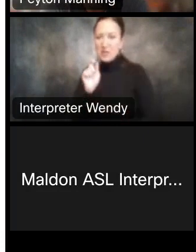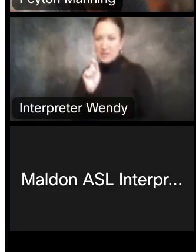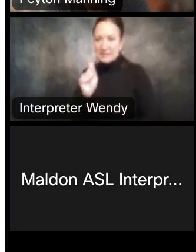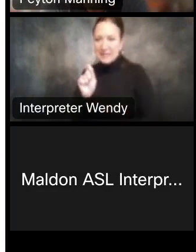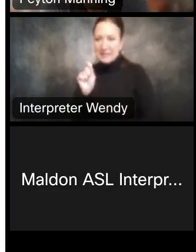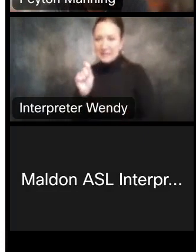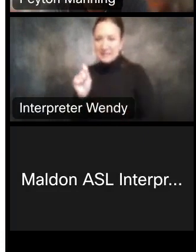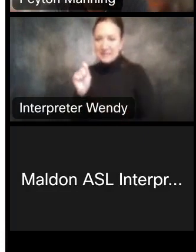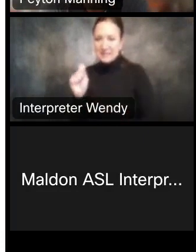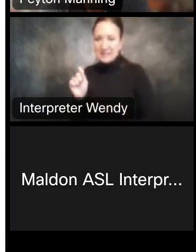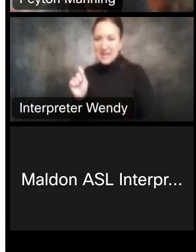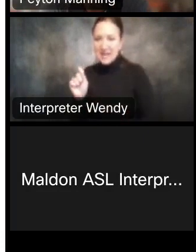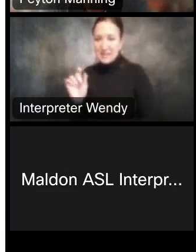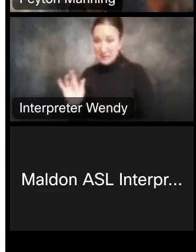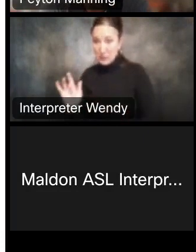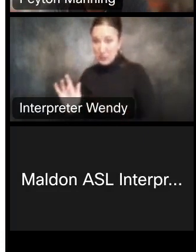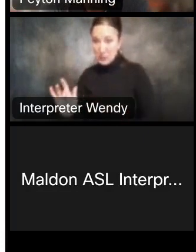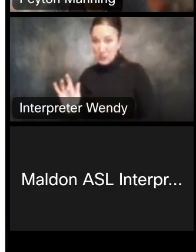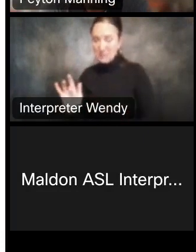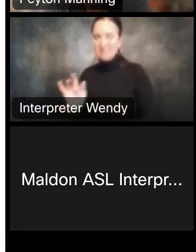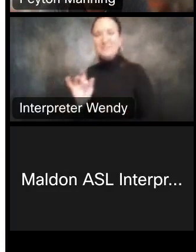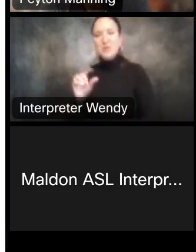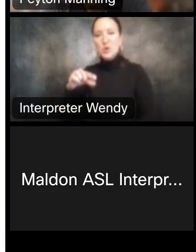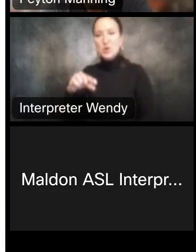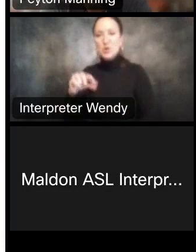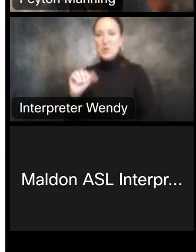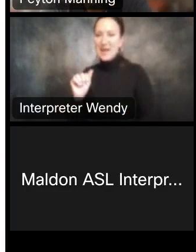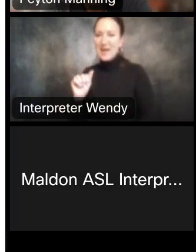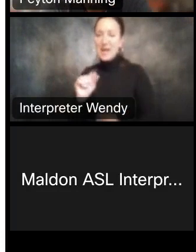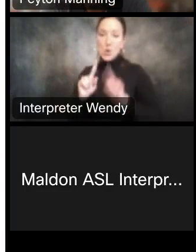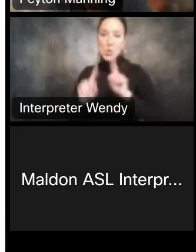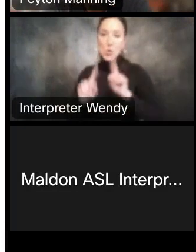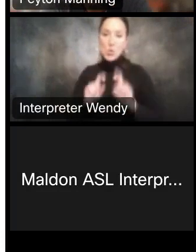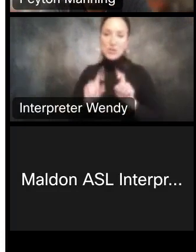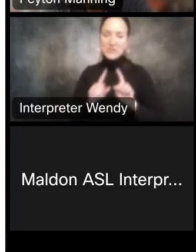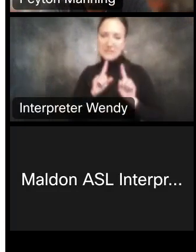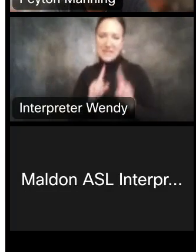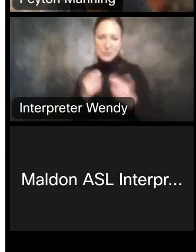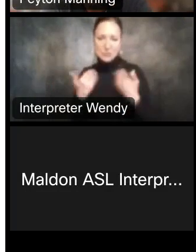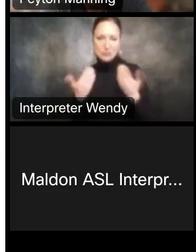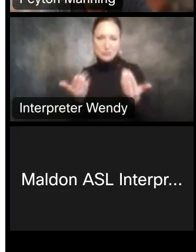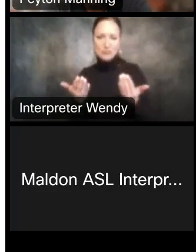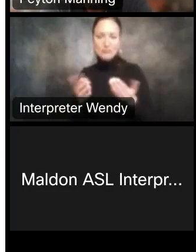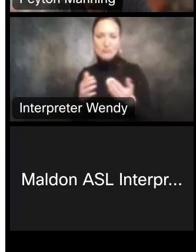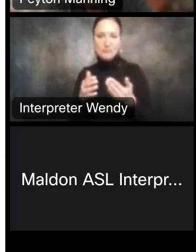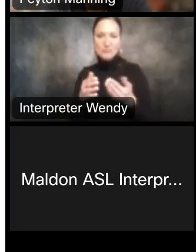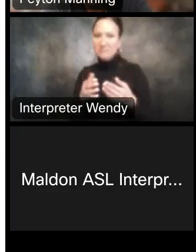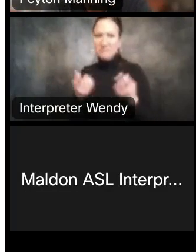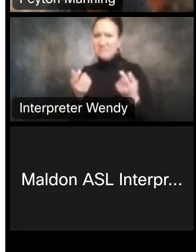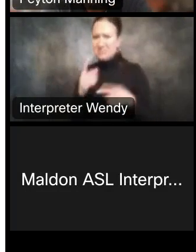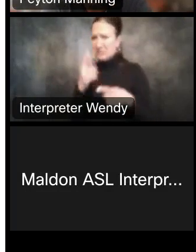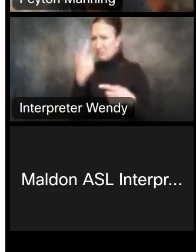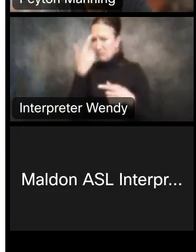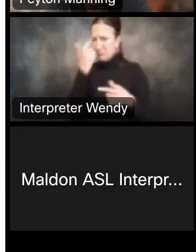your screen, you can find the Q&A section of the meeting. There's where we ask you to send any questions and comments. Feel free at any point during the meeting to send them,